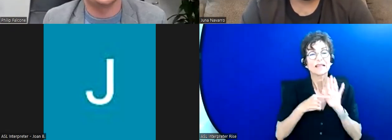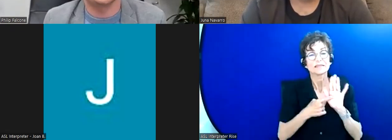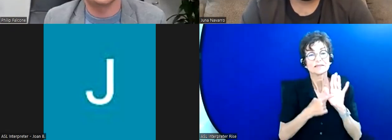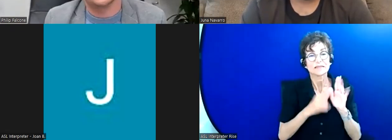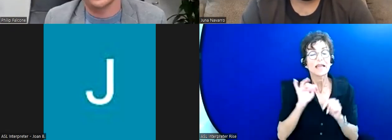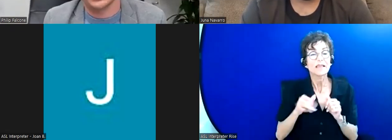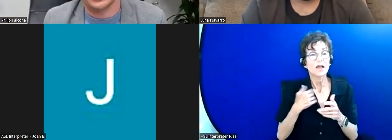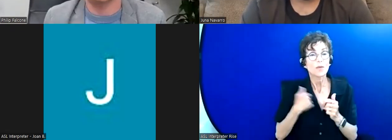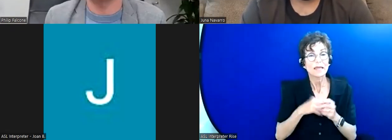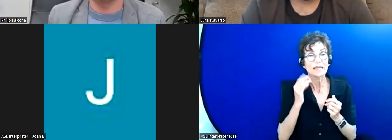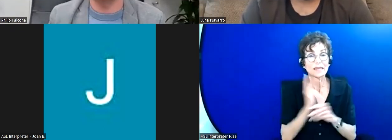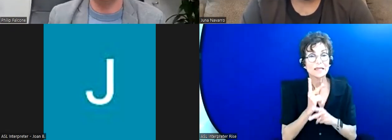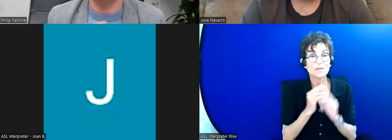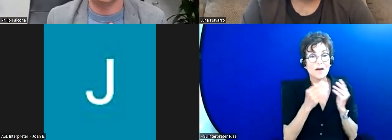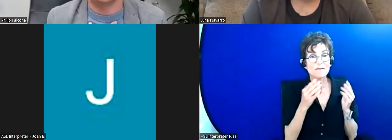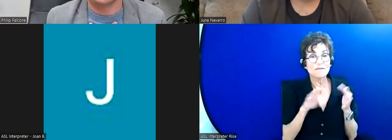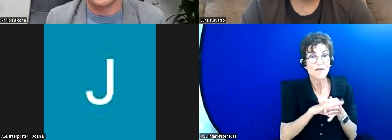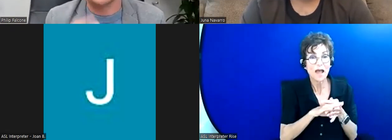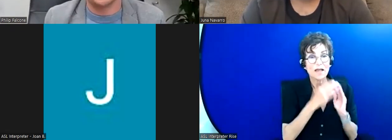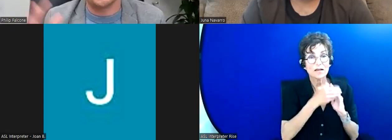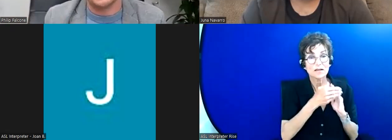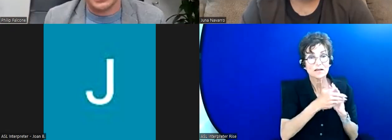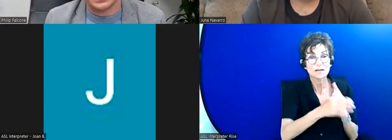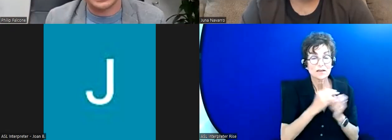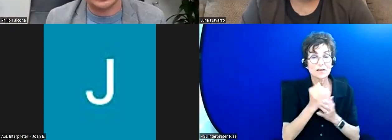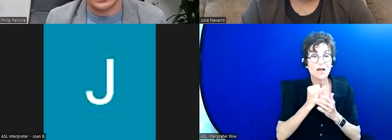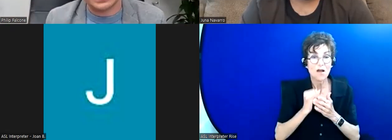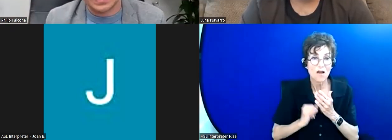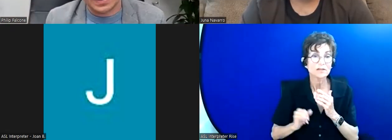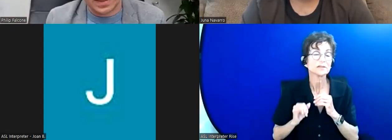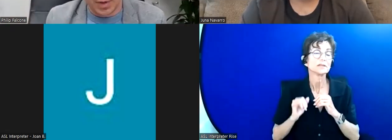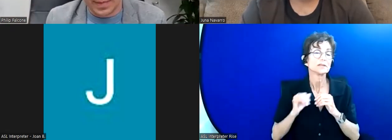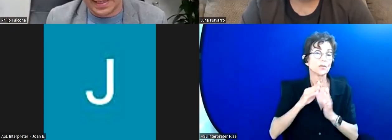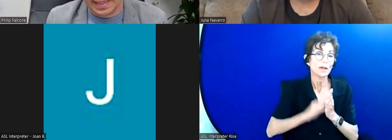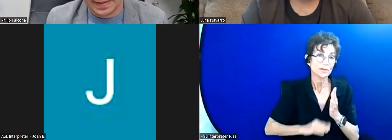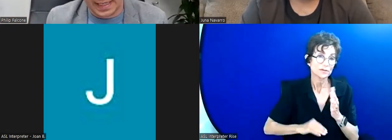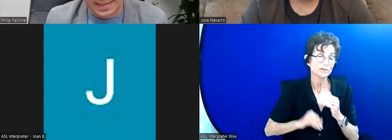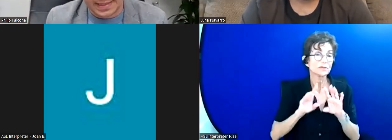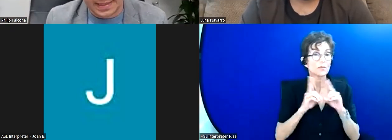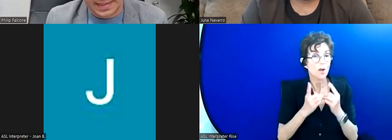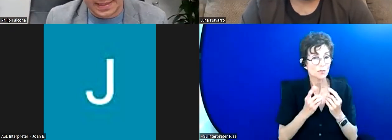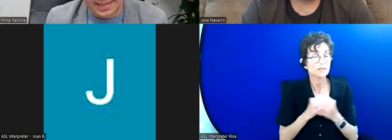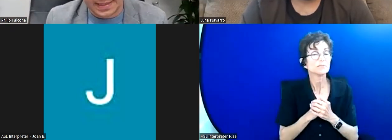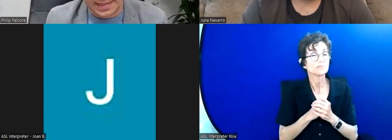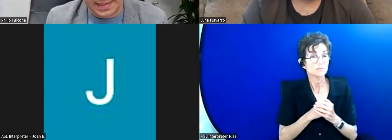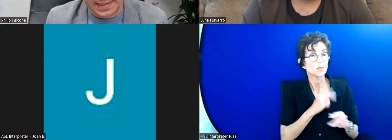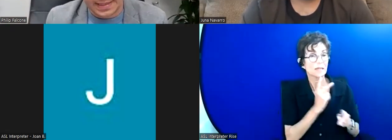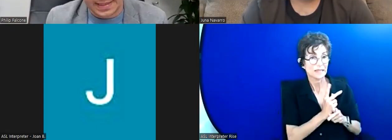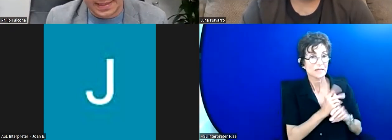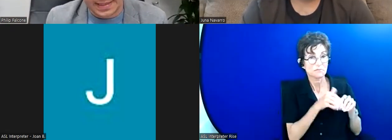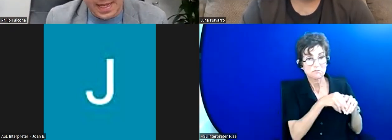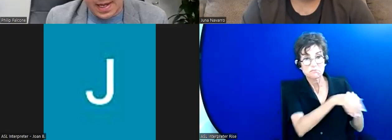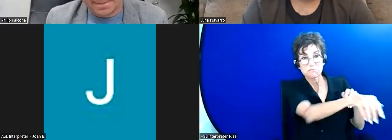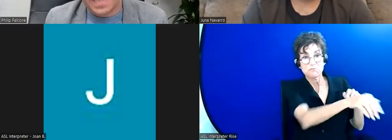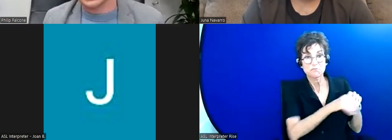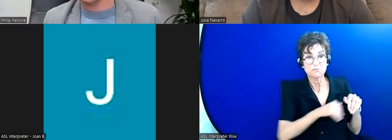department here in the city of Riverside. So that's not really in my department, but it's still a city department nonetheless. And the last thing I'll